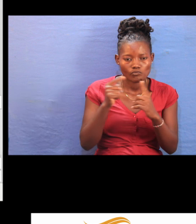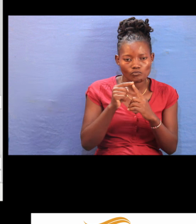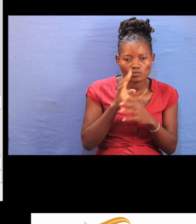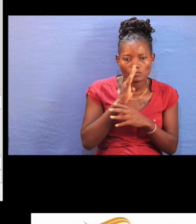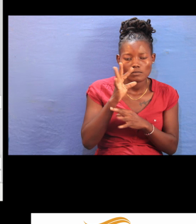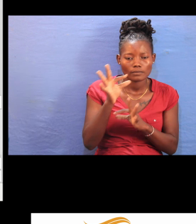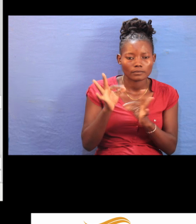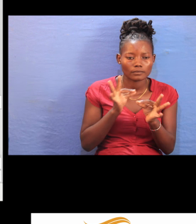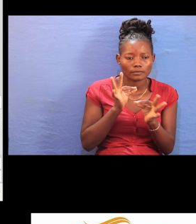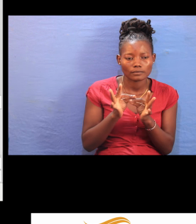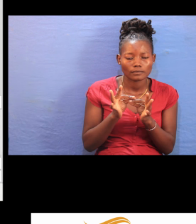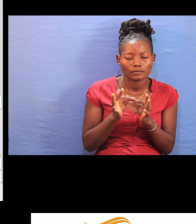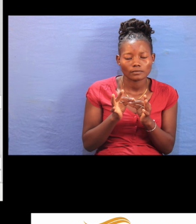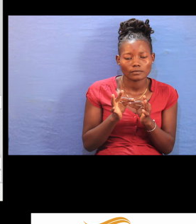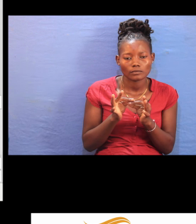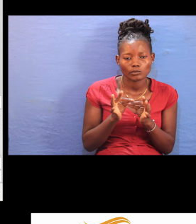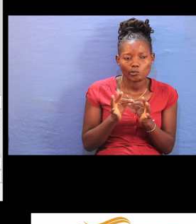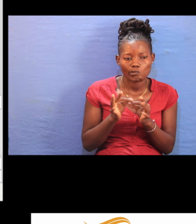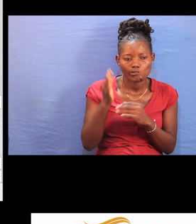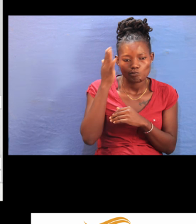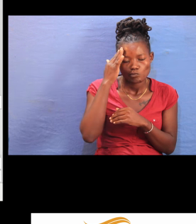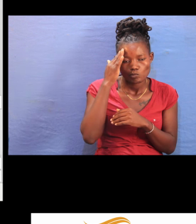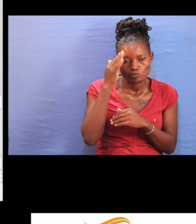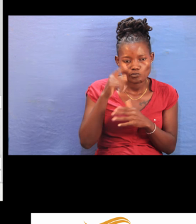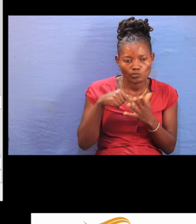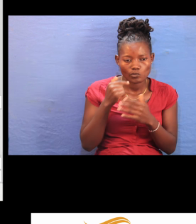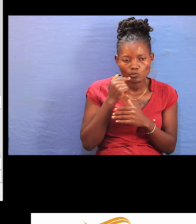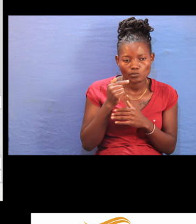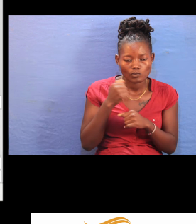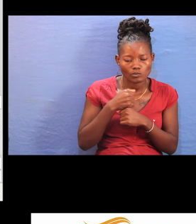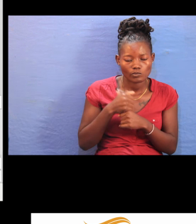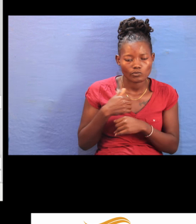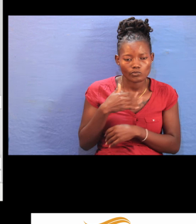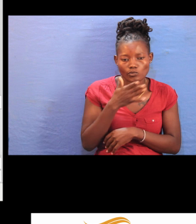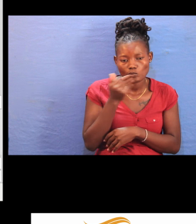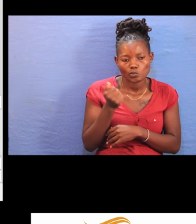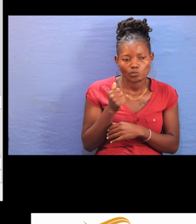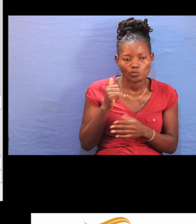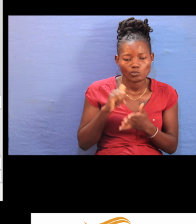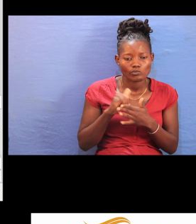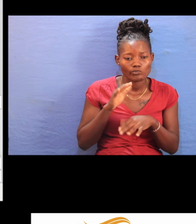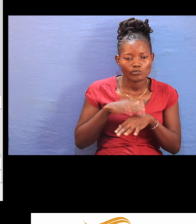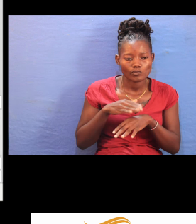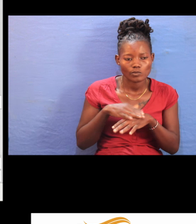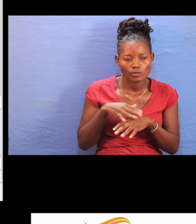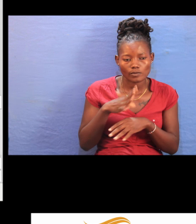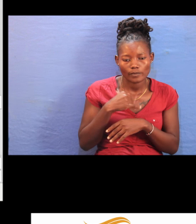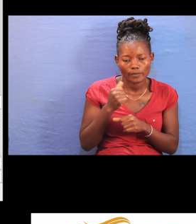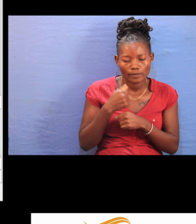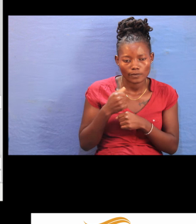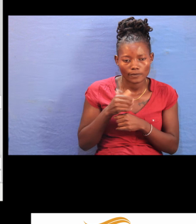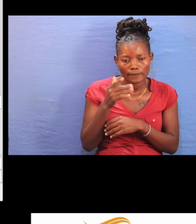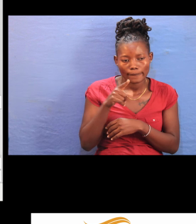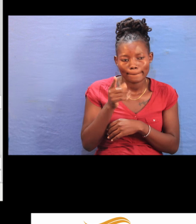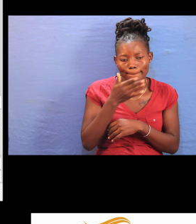specific. Um, you don't want to just say, I'm going to do my best. That's good. You want to do your